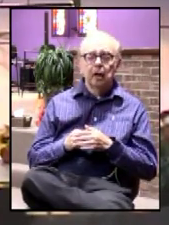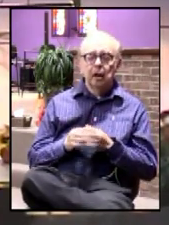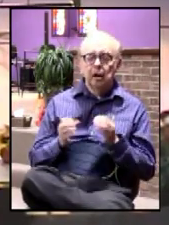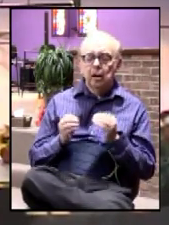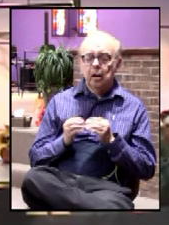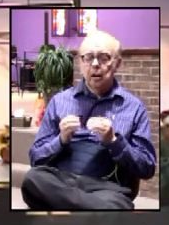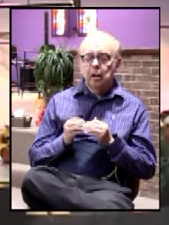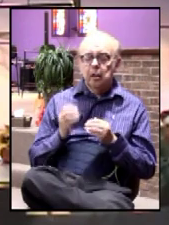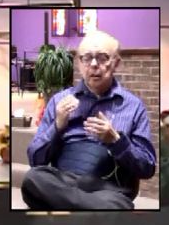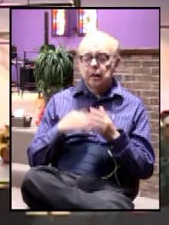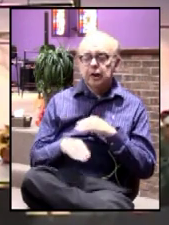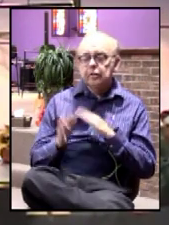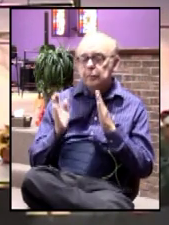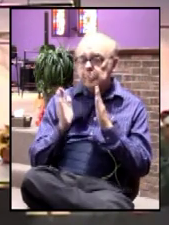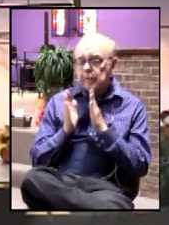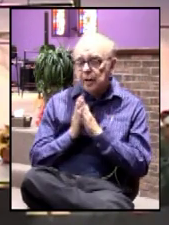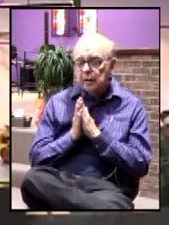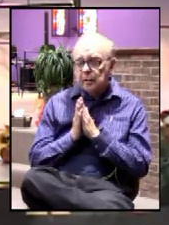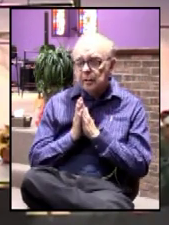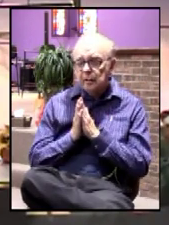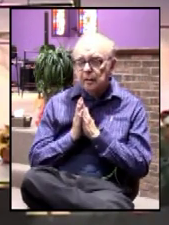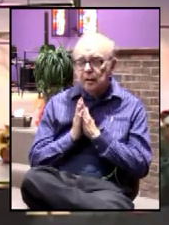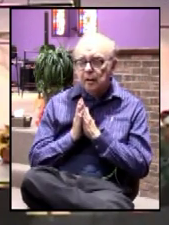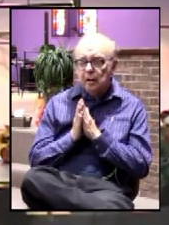And the more I get into the prayer,